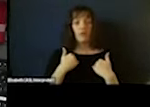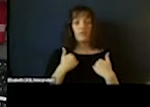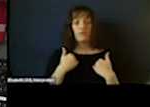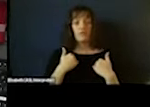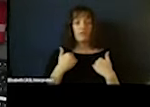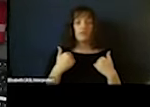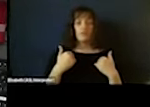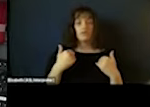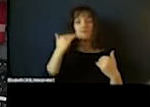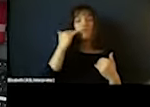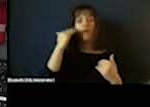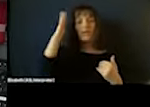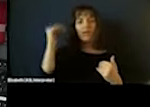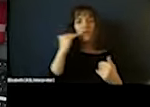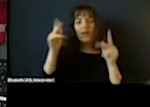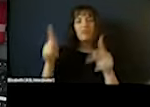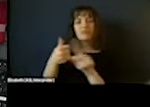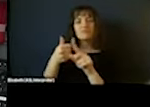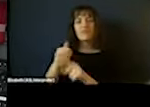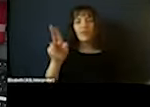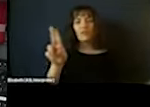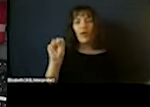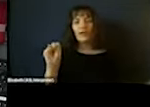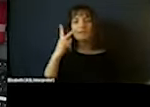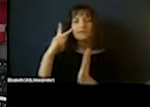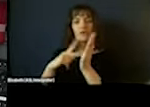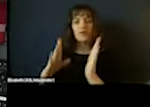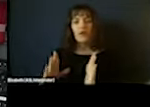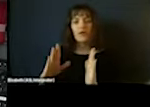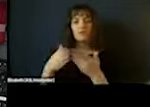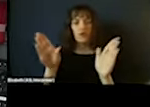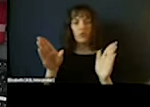UN Secretary General. So he especially asked me to bring